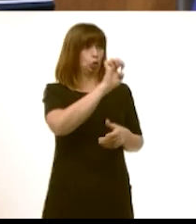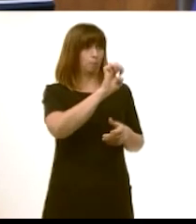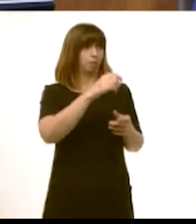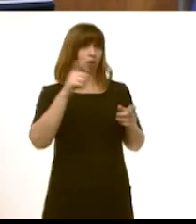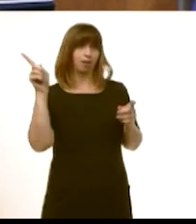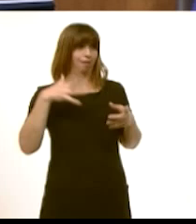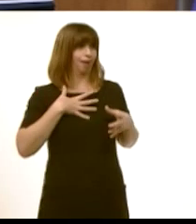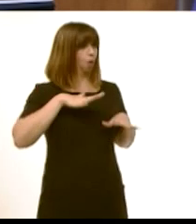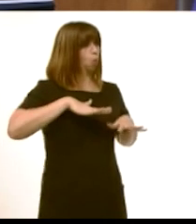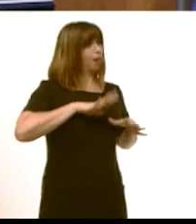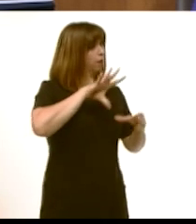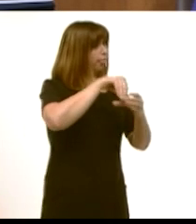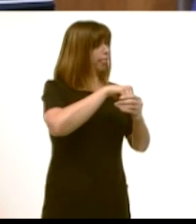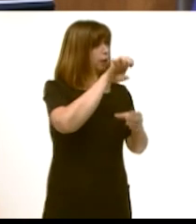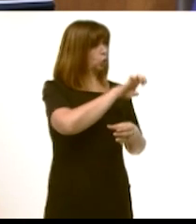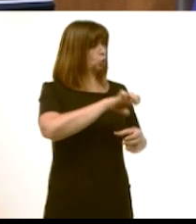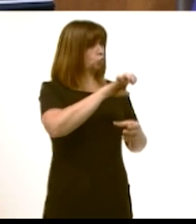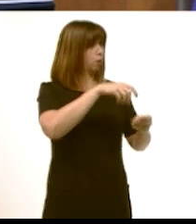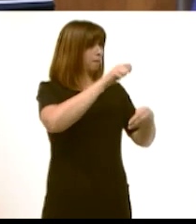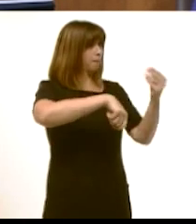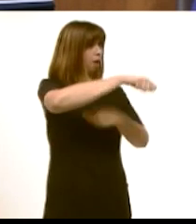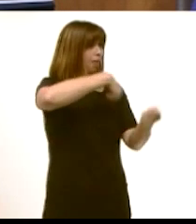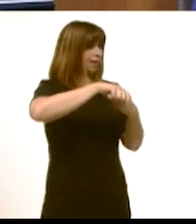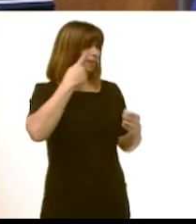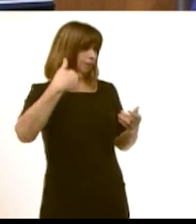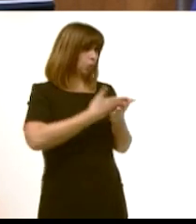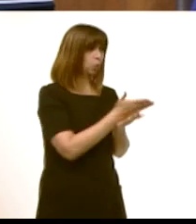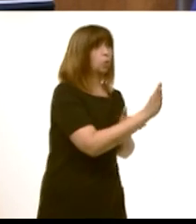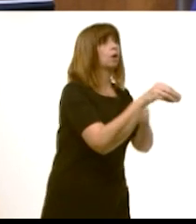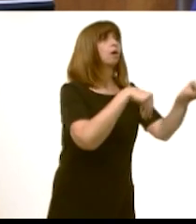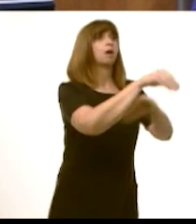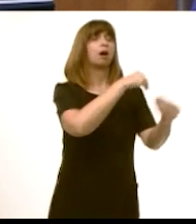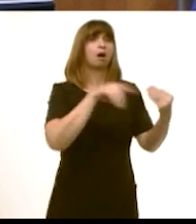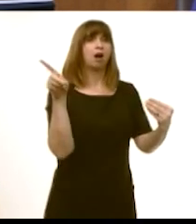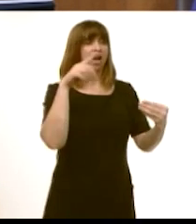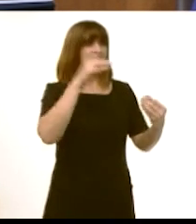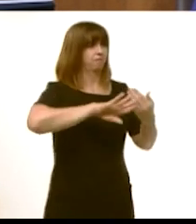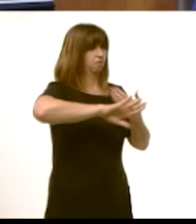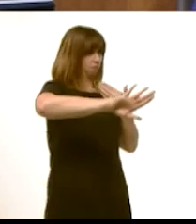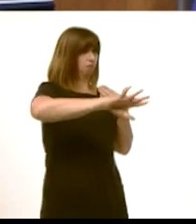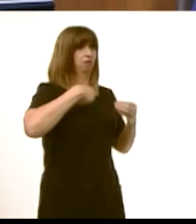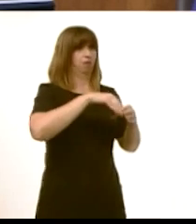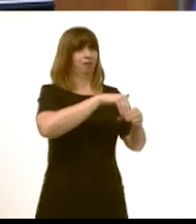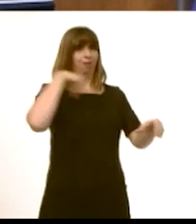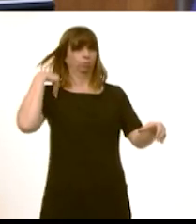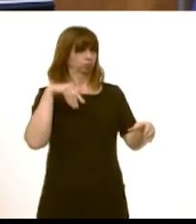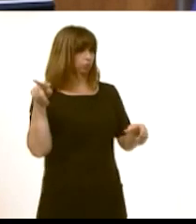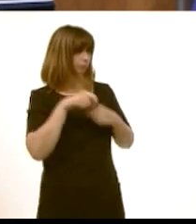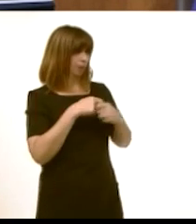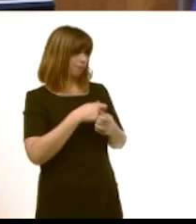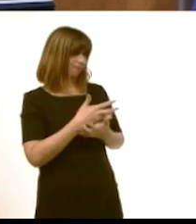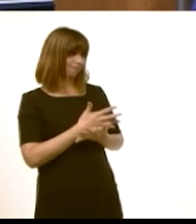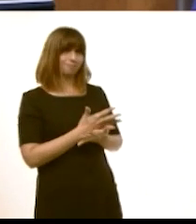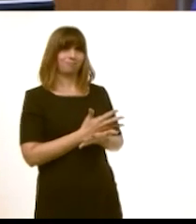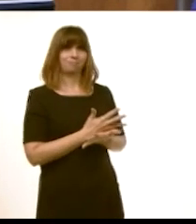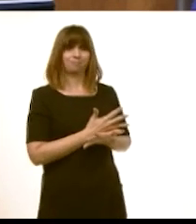market. And that uncertainty is not helpful in terms of attracting investment into Wales. And it's important, of course, that this